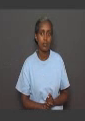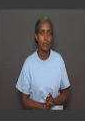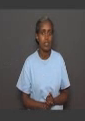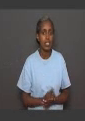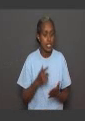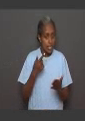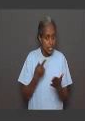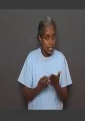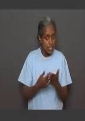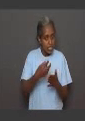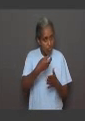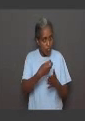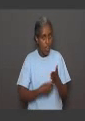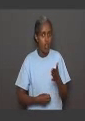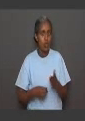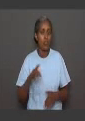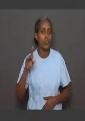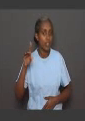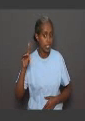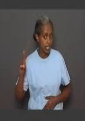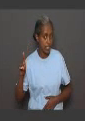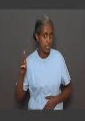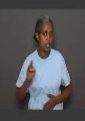This is the value of D.